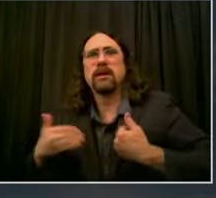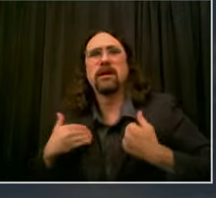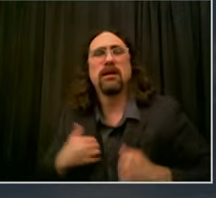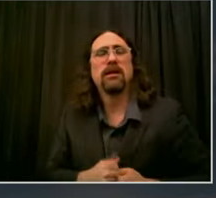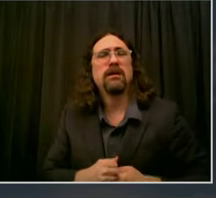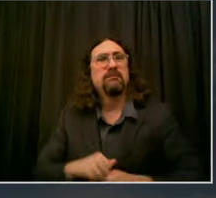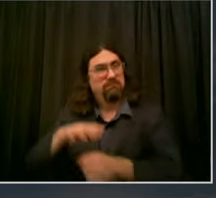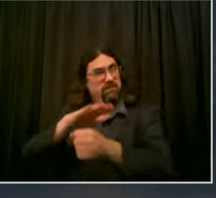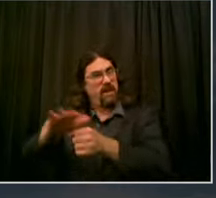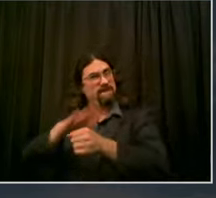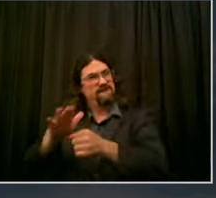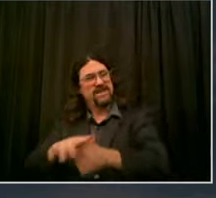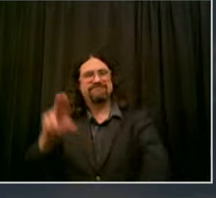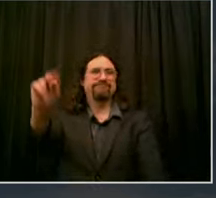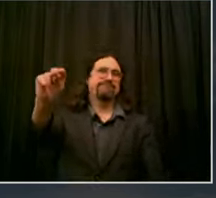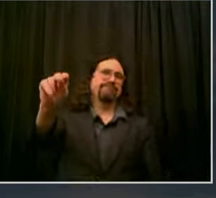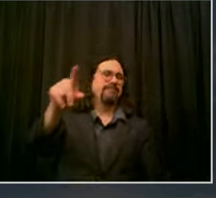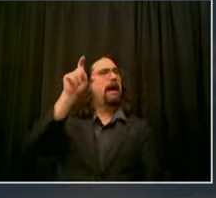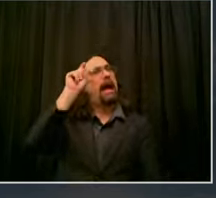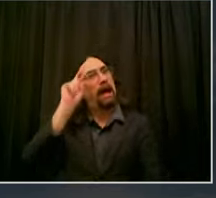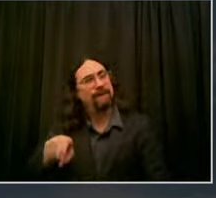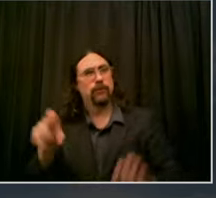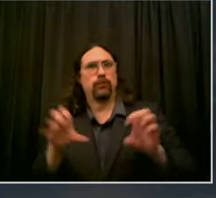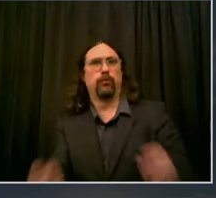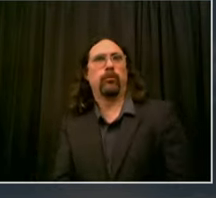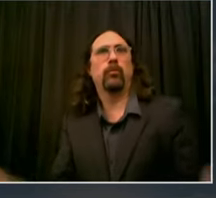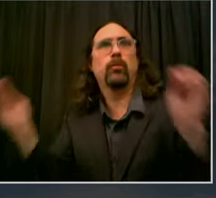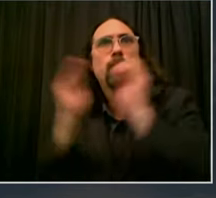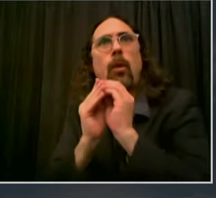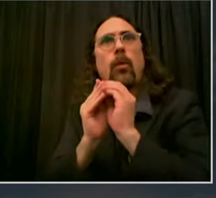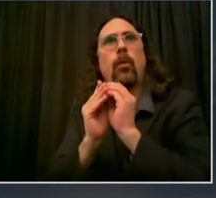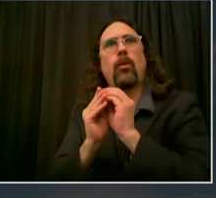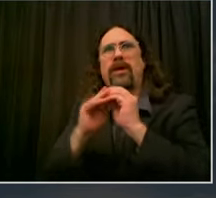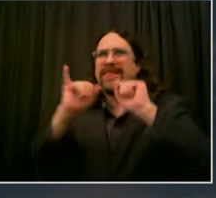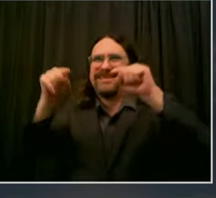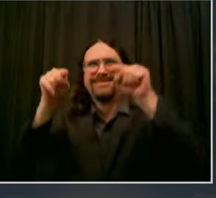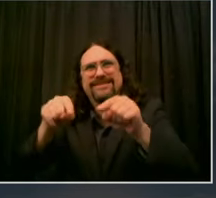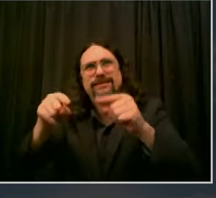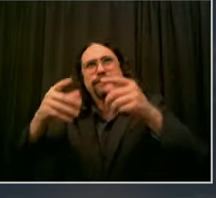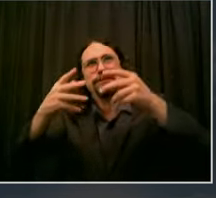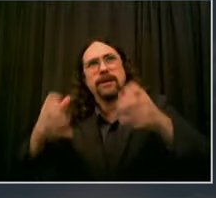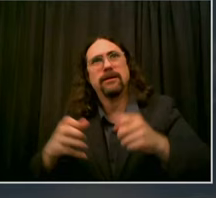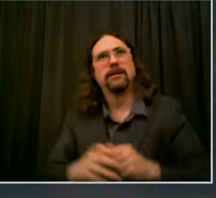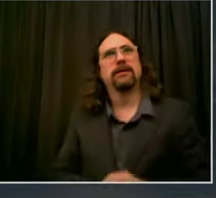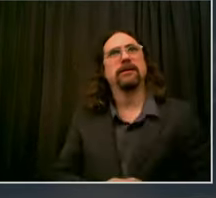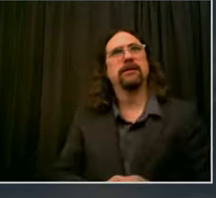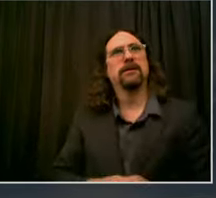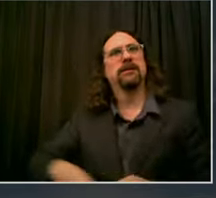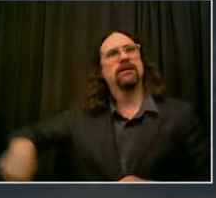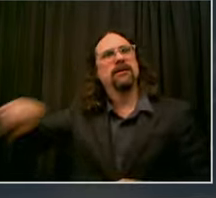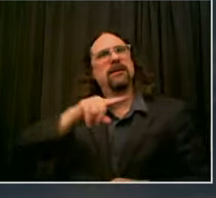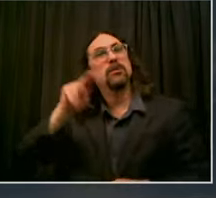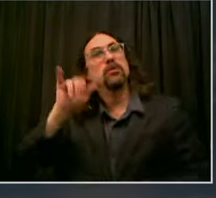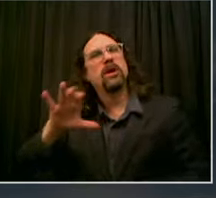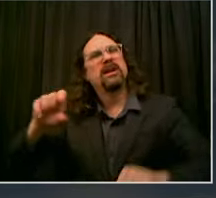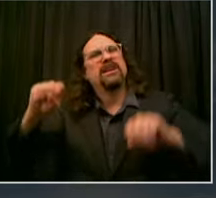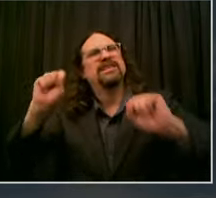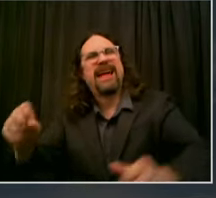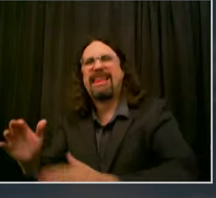my Deputy Commissioner of Collaborative Policing, Nilda Hoffman, who's the Community Affairs Head, Juanita Holmes, who's in charge